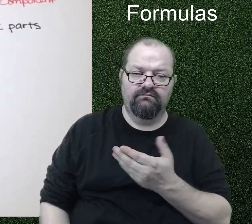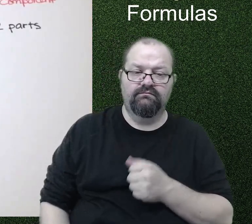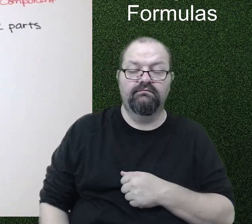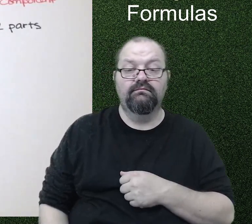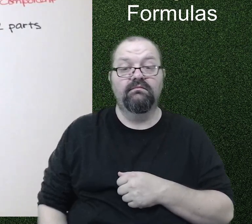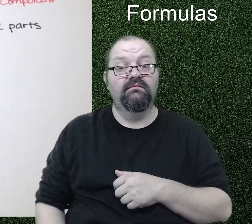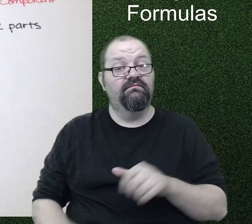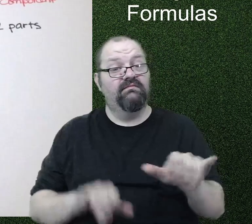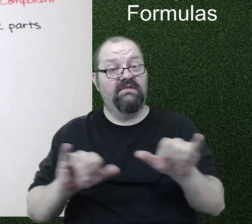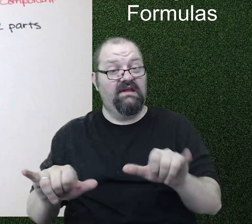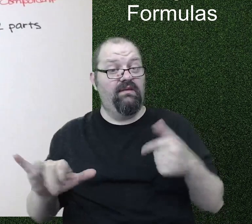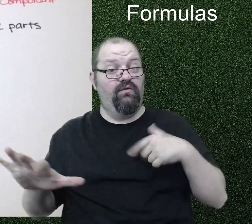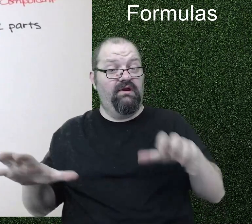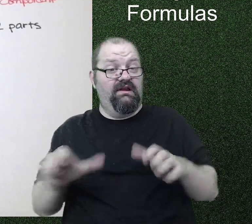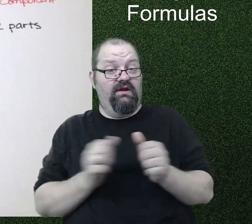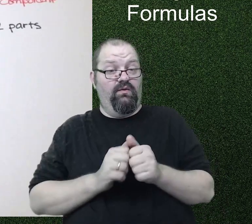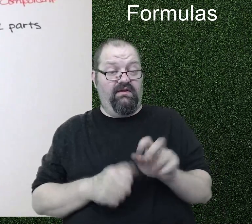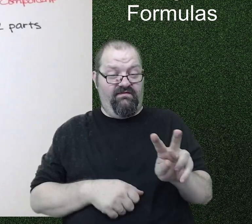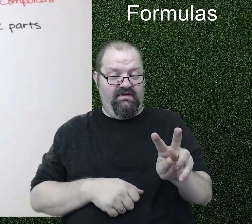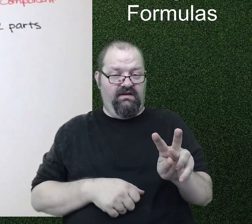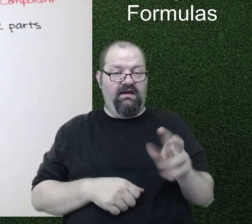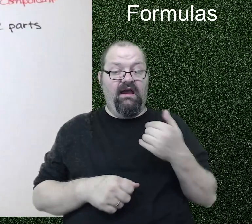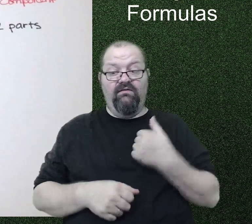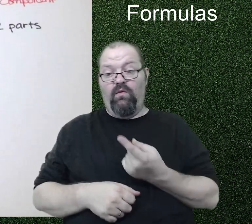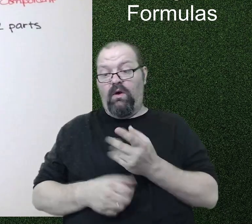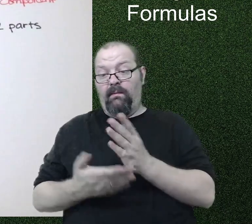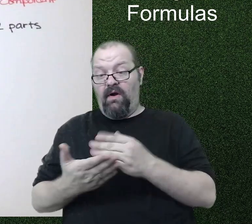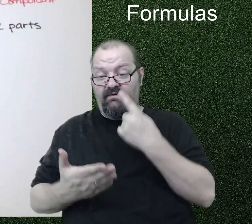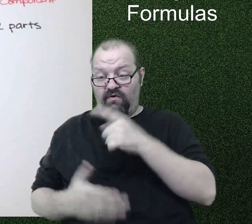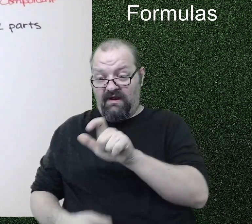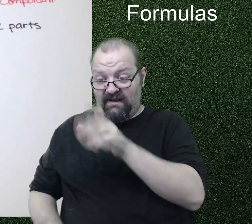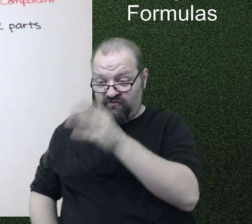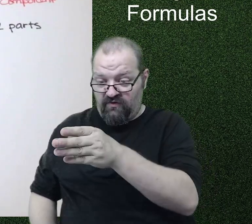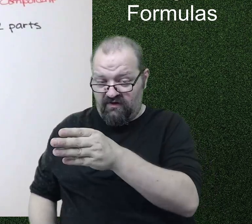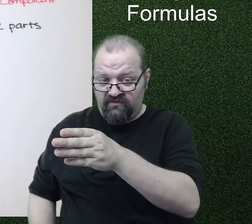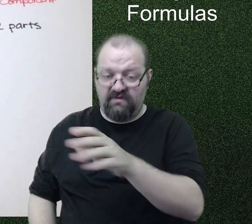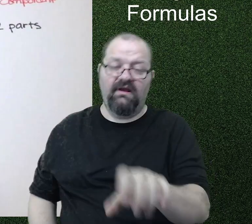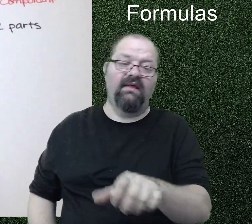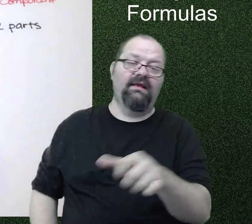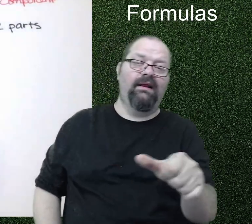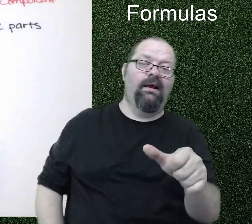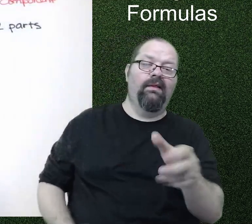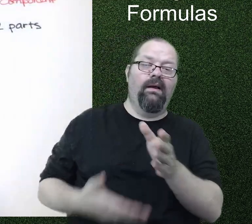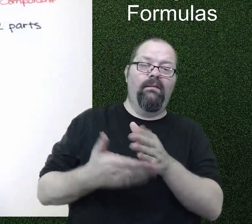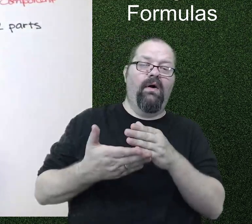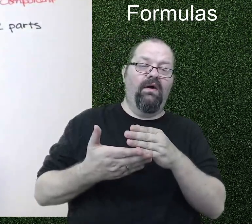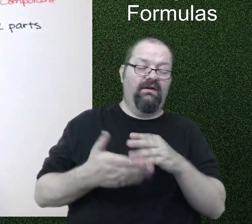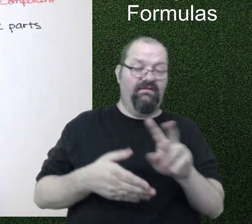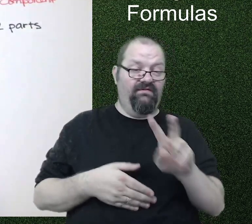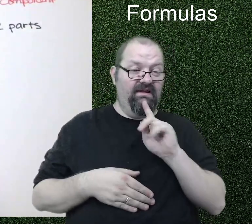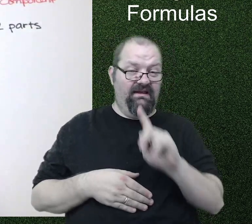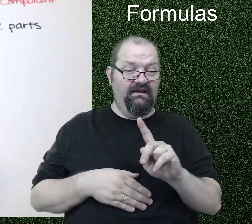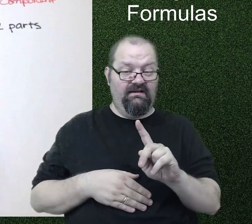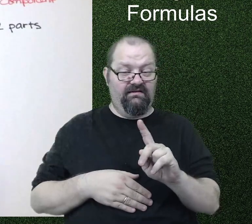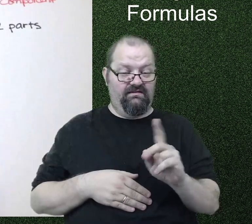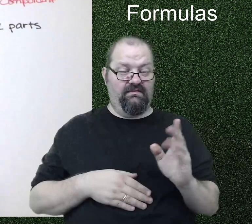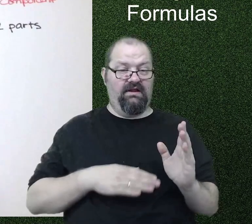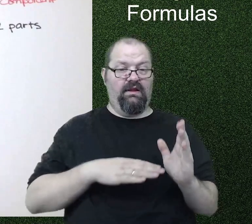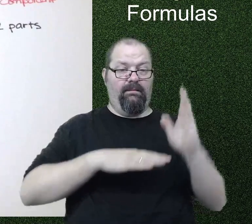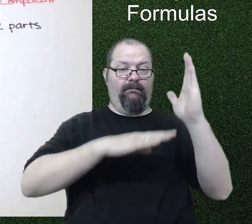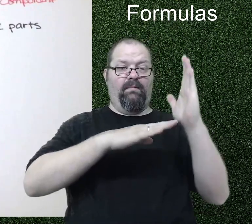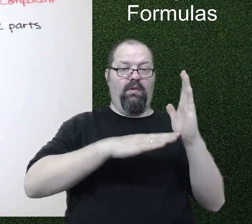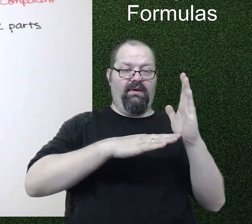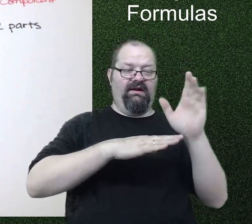Just like we did here with V. I had one part of V in the x direction, and then another part of V in a perpendicular direction, which is the